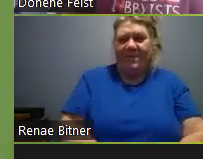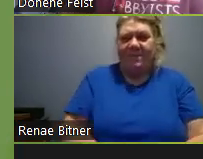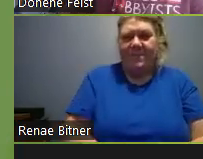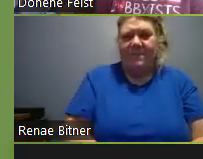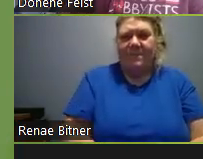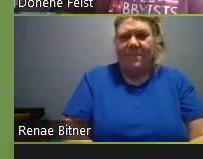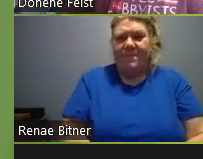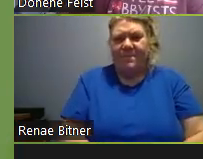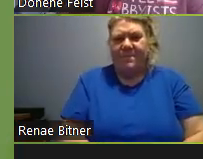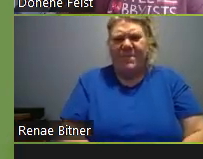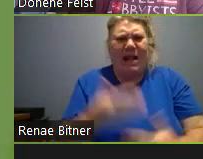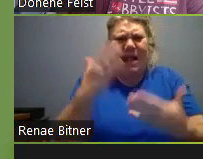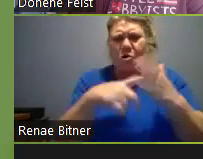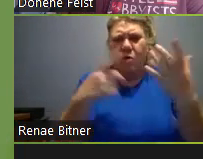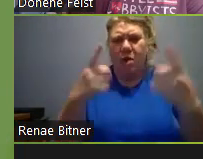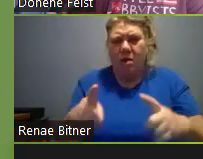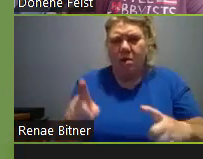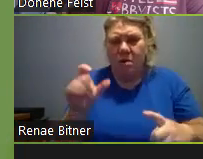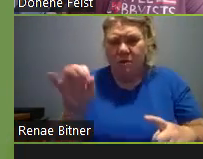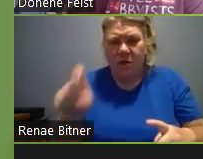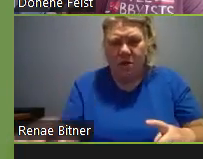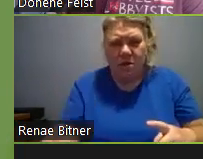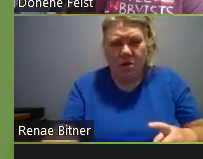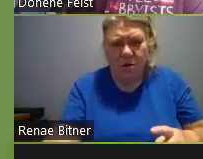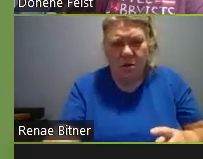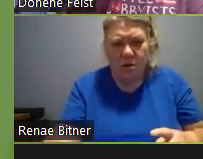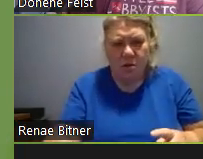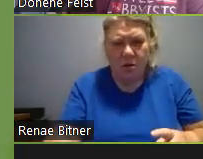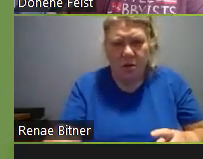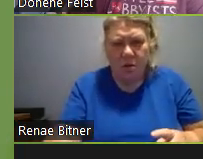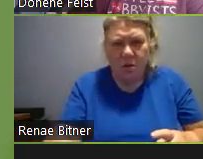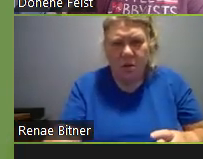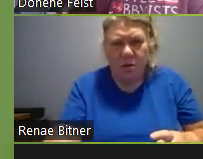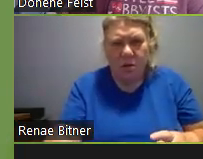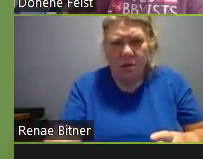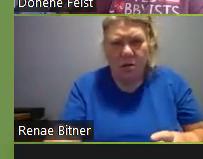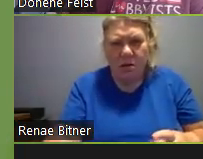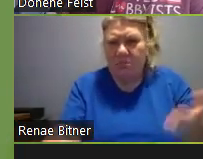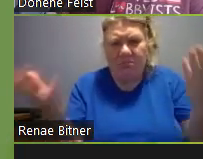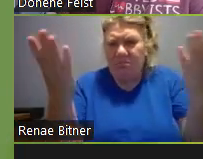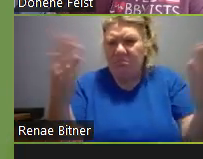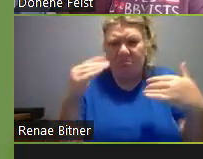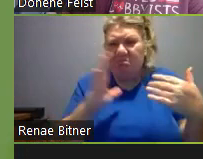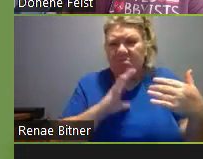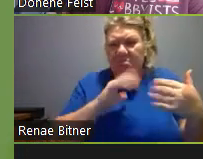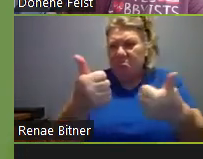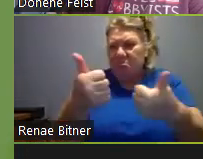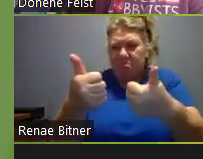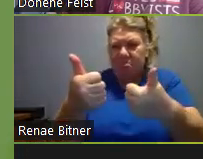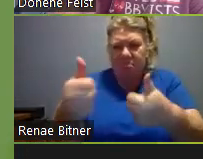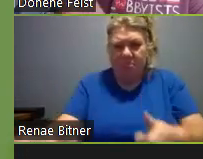I don't know what happens, Renee, if I should start your recording before or after, but anyway, now it's working.